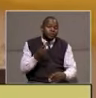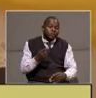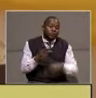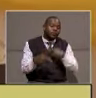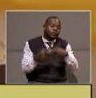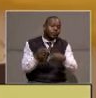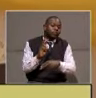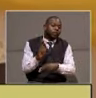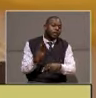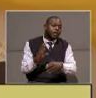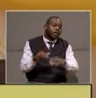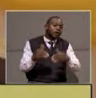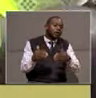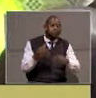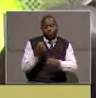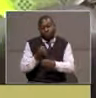construction work.